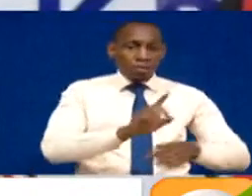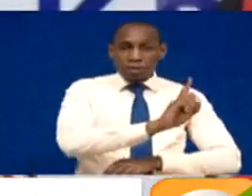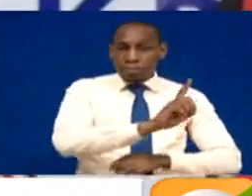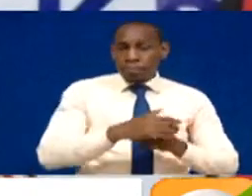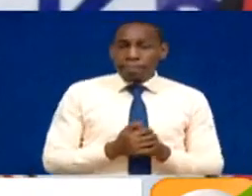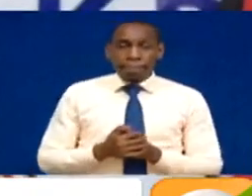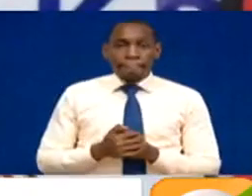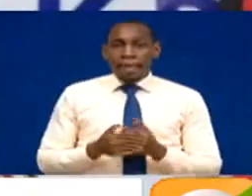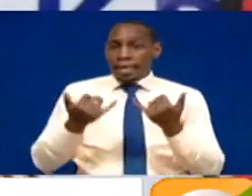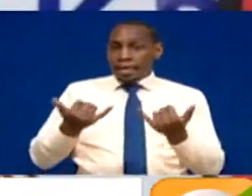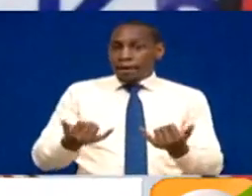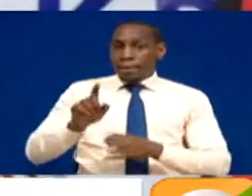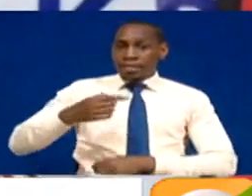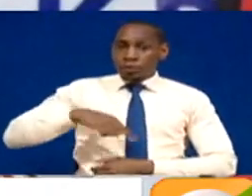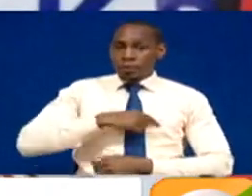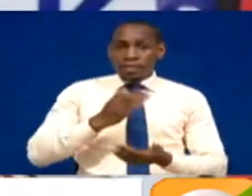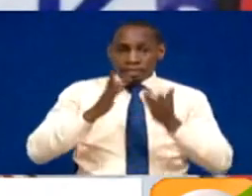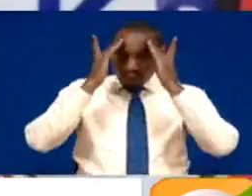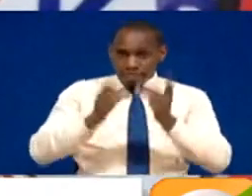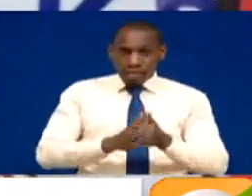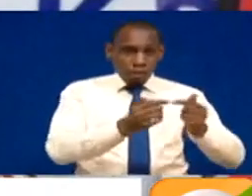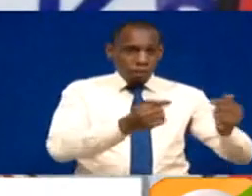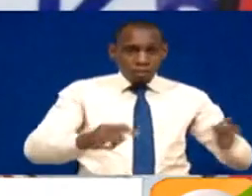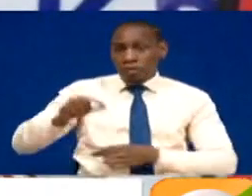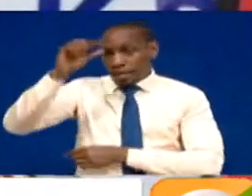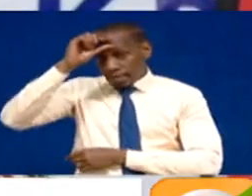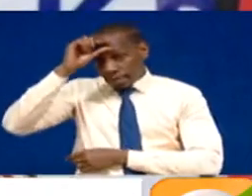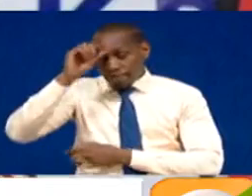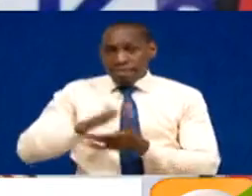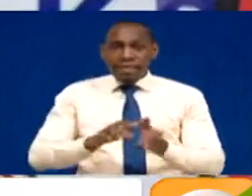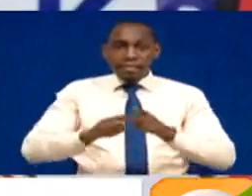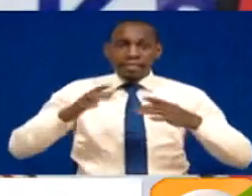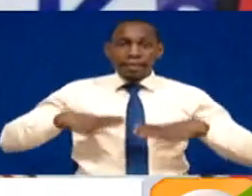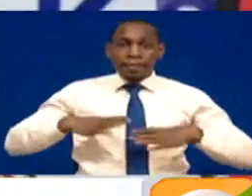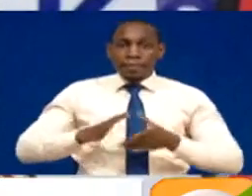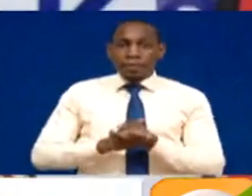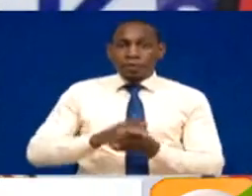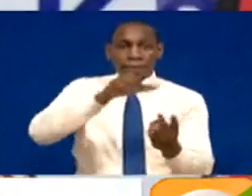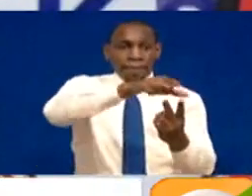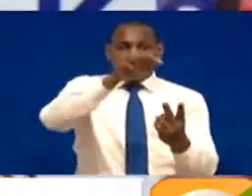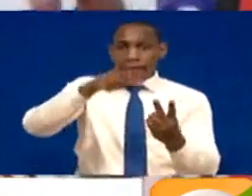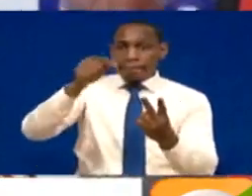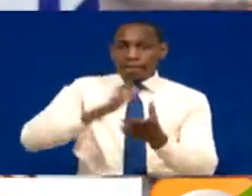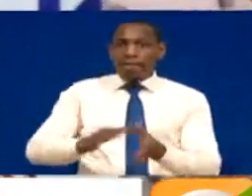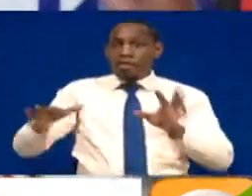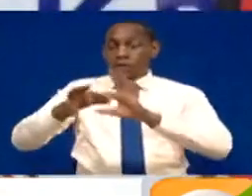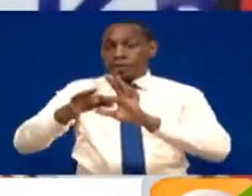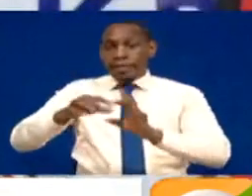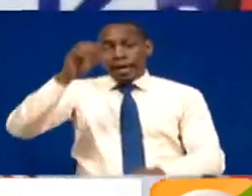opposition. So lazima sisi tuchague, tunataka opposition ama serikali. Na wananchi wametuchagulia kwamba tuende